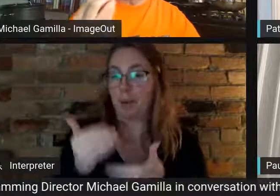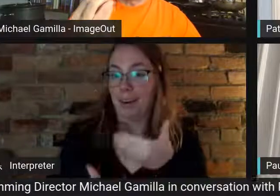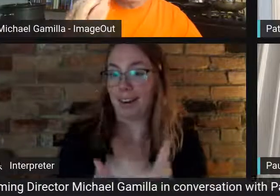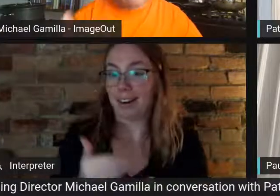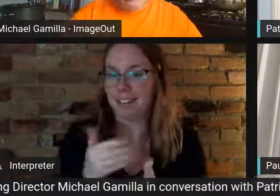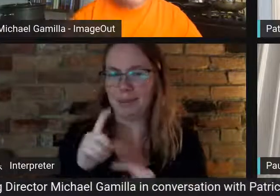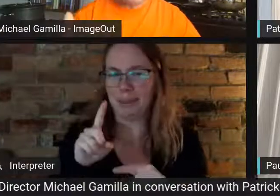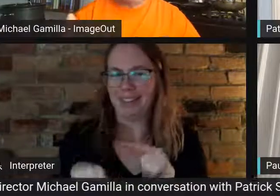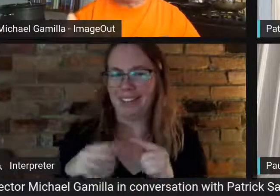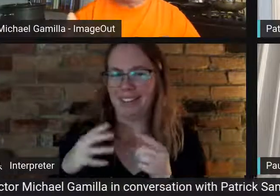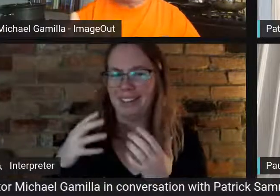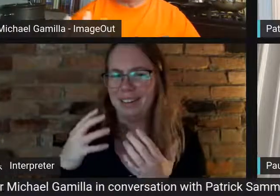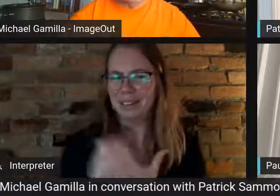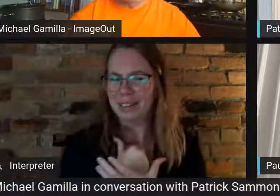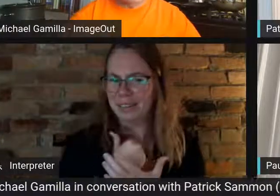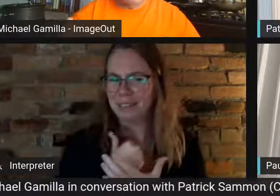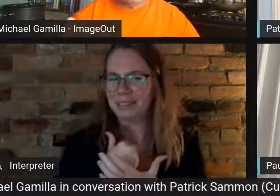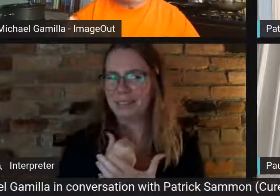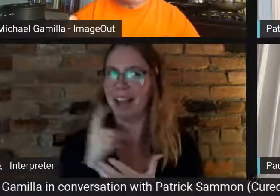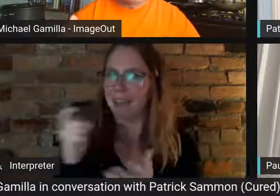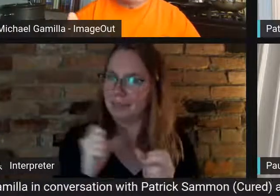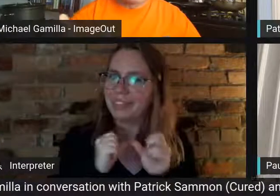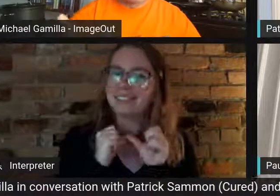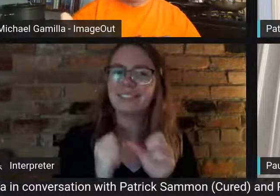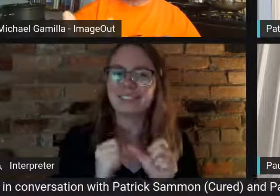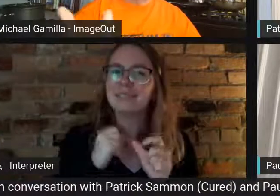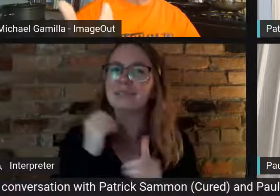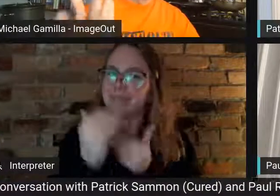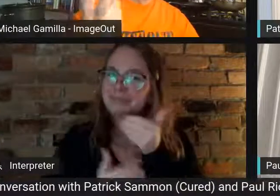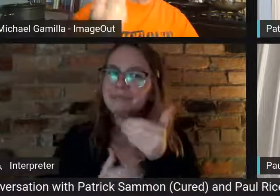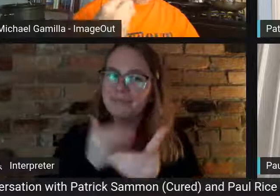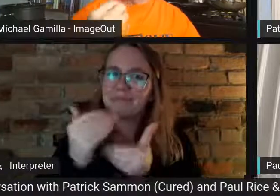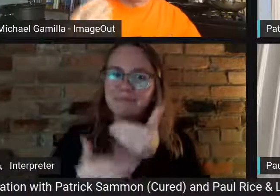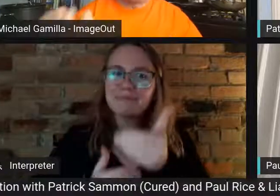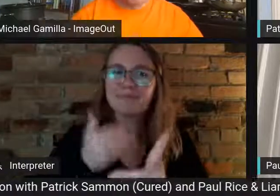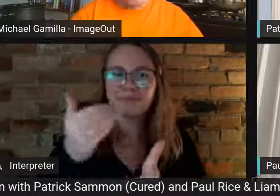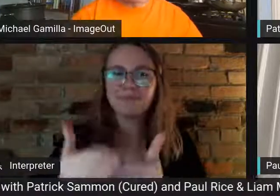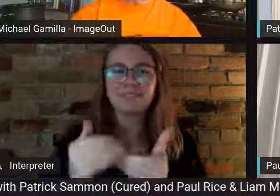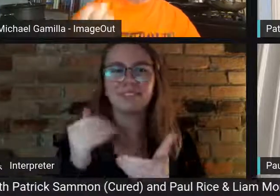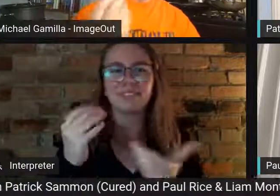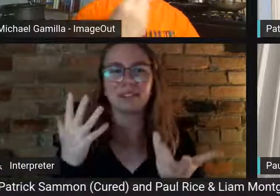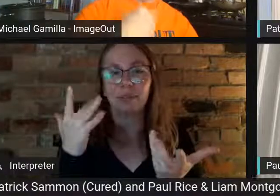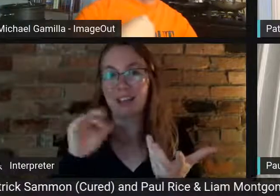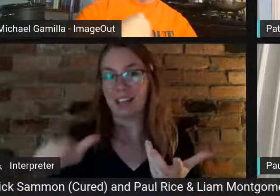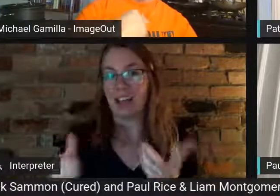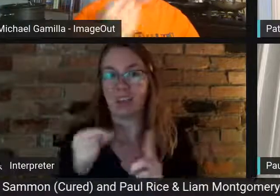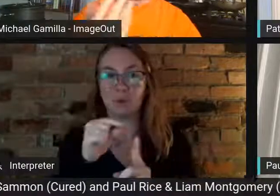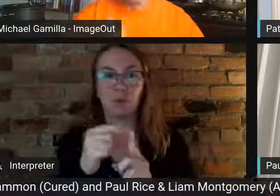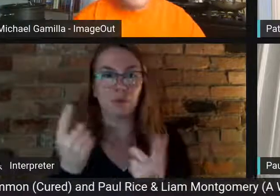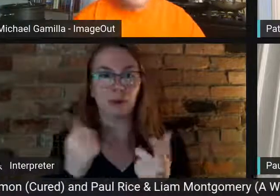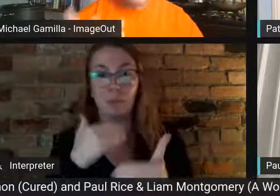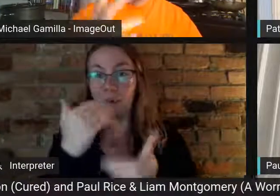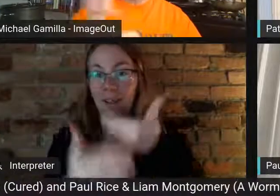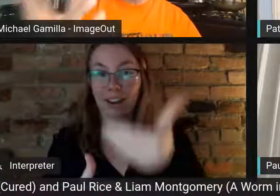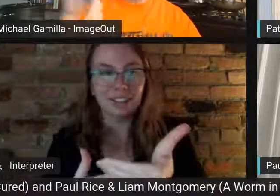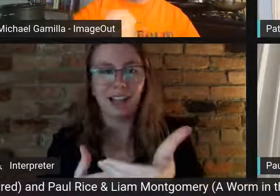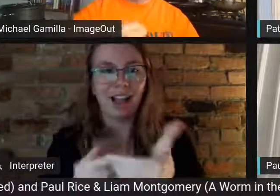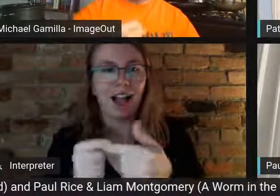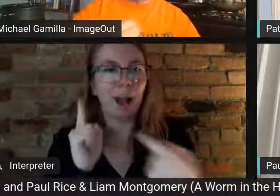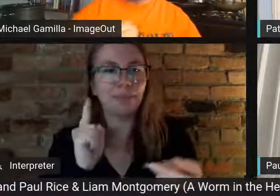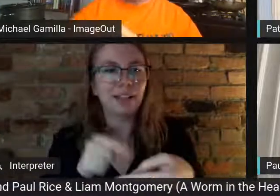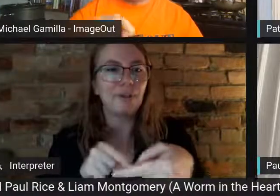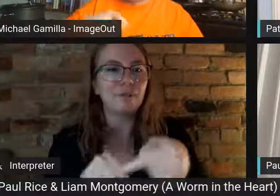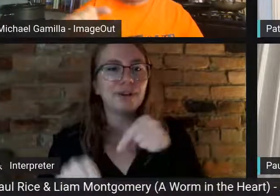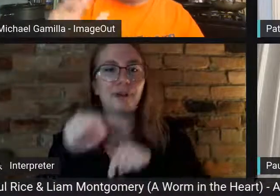that you have to keep working on, because otherwise, you know, the other word for progress is regress, you know, so you can't